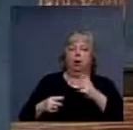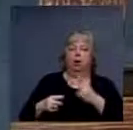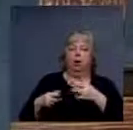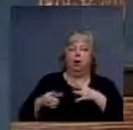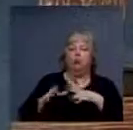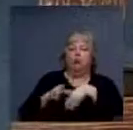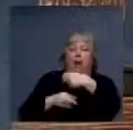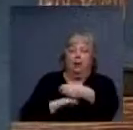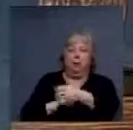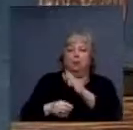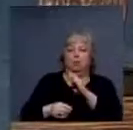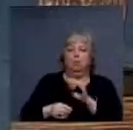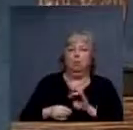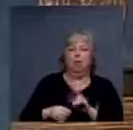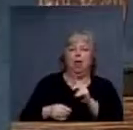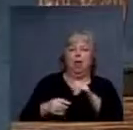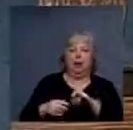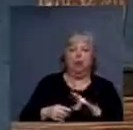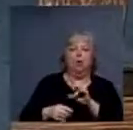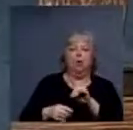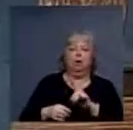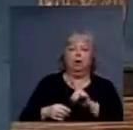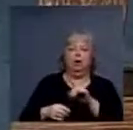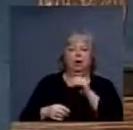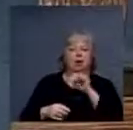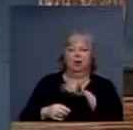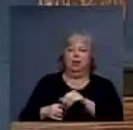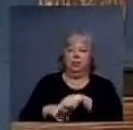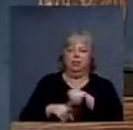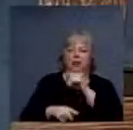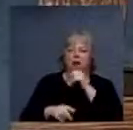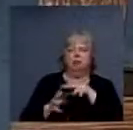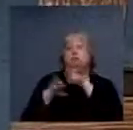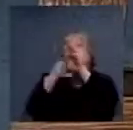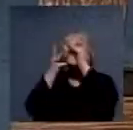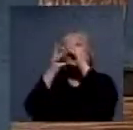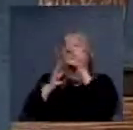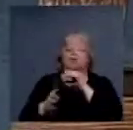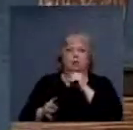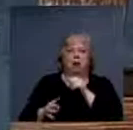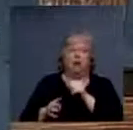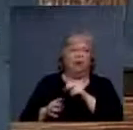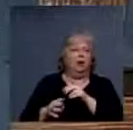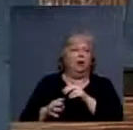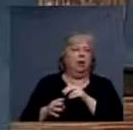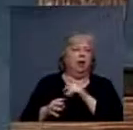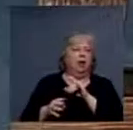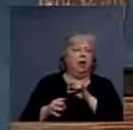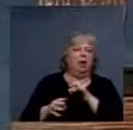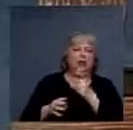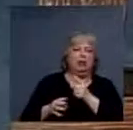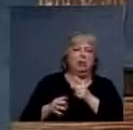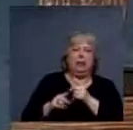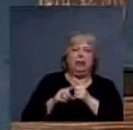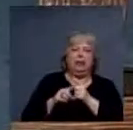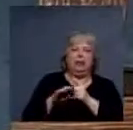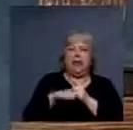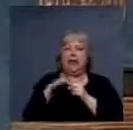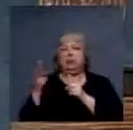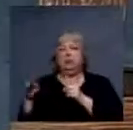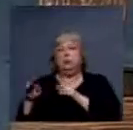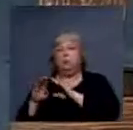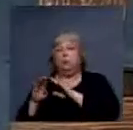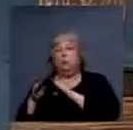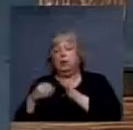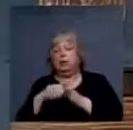and throwing a fit. They throw a fit more when, someone is next door to me and walks outside. You